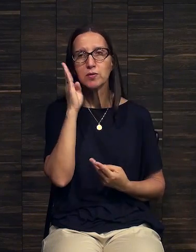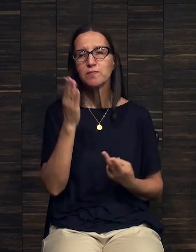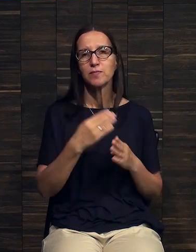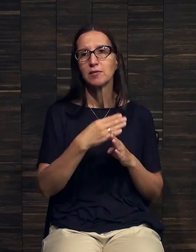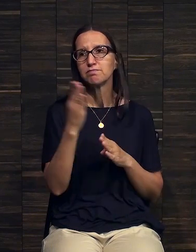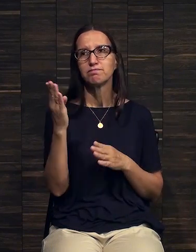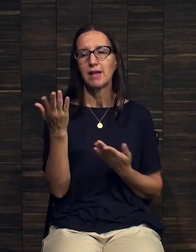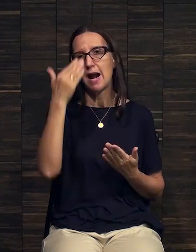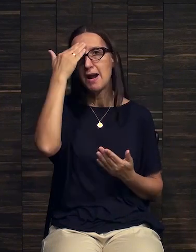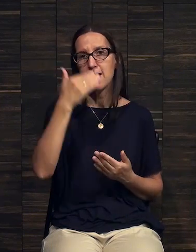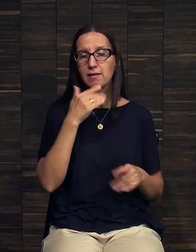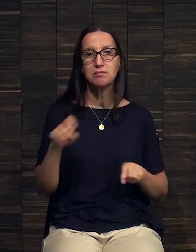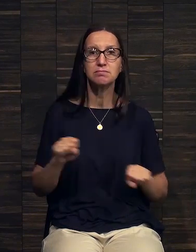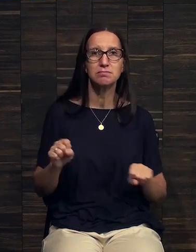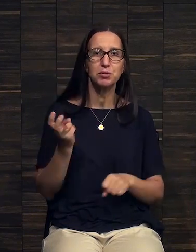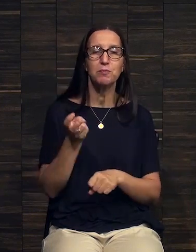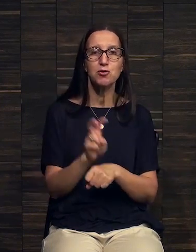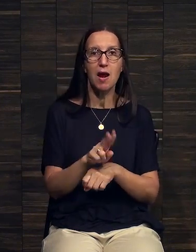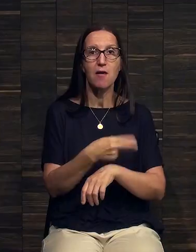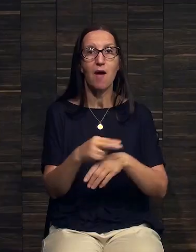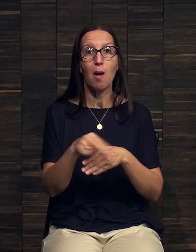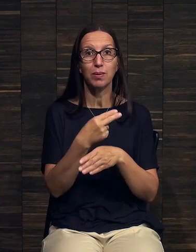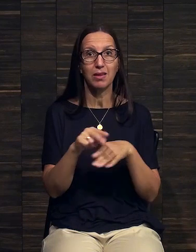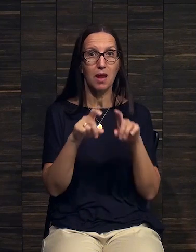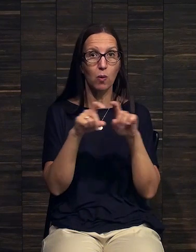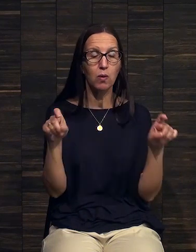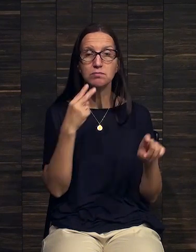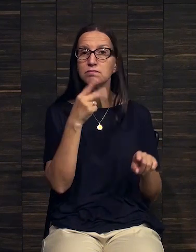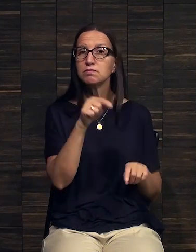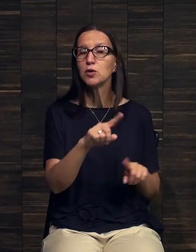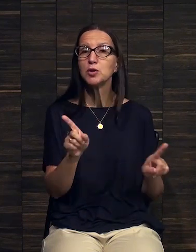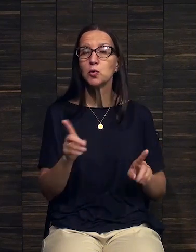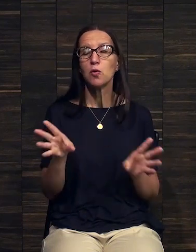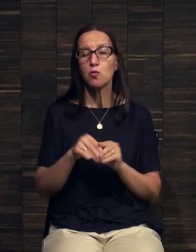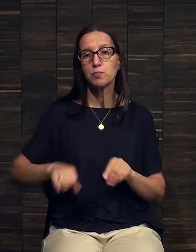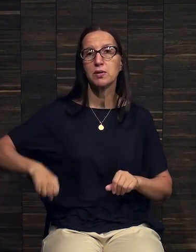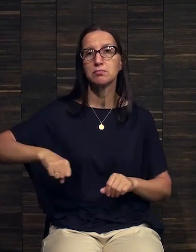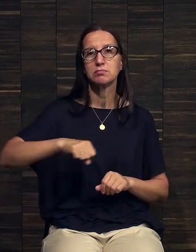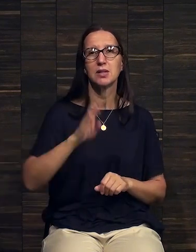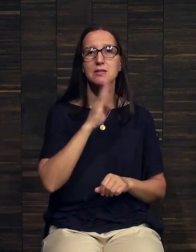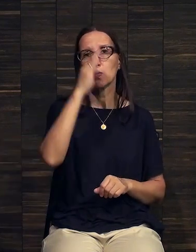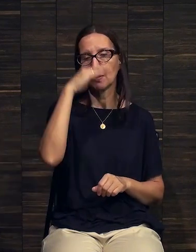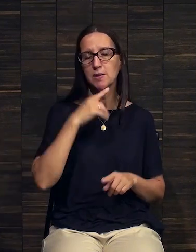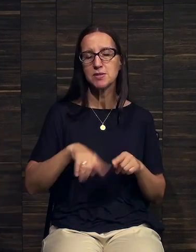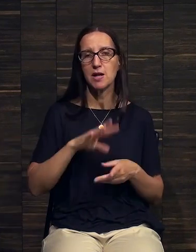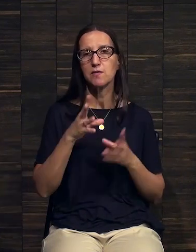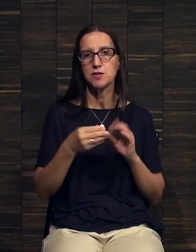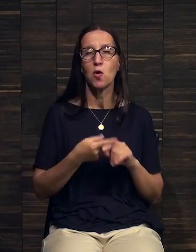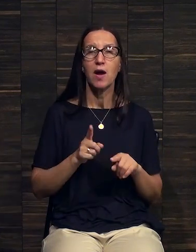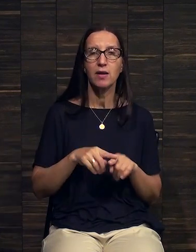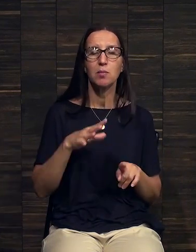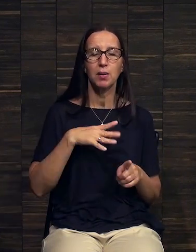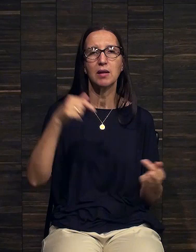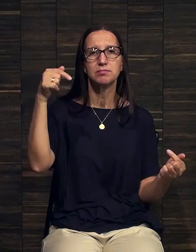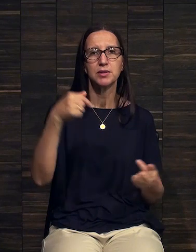So the kids in the beginning of June, they came to a pharmacy and saw something. Perhaps they came with their